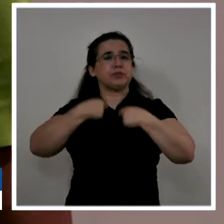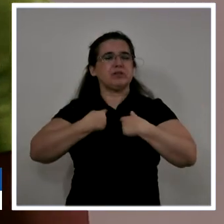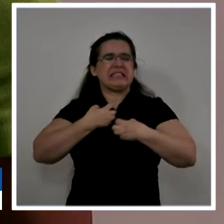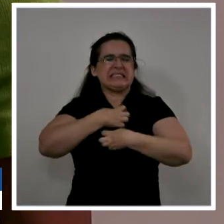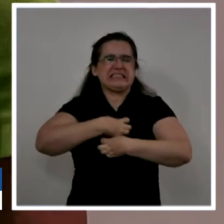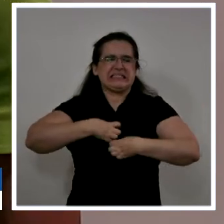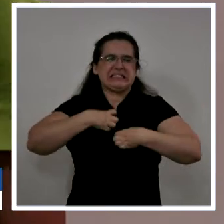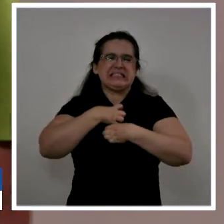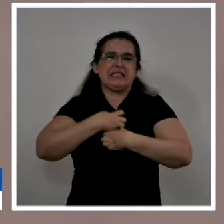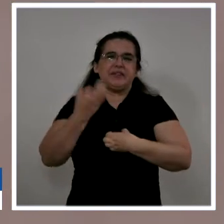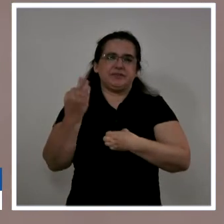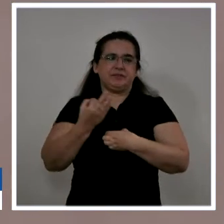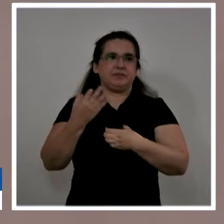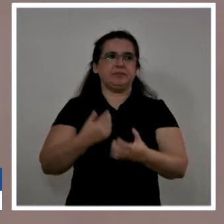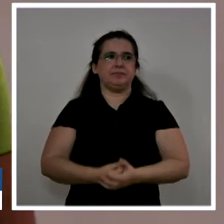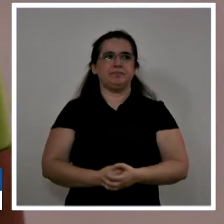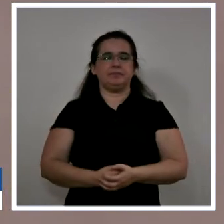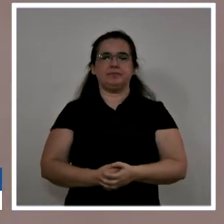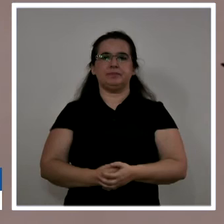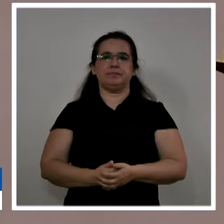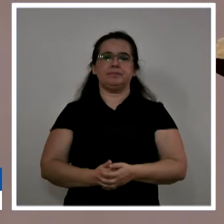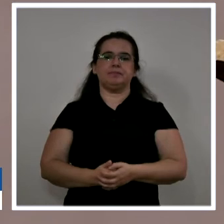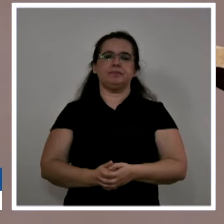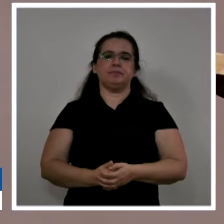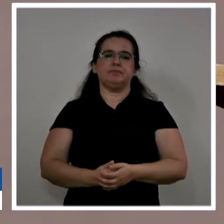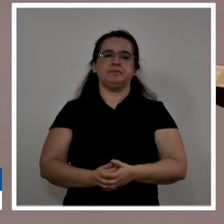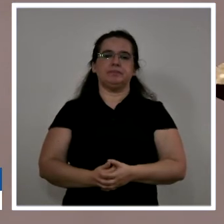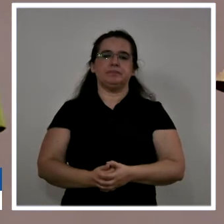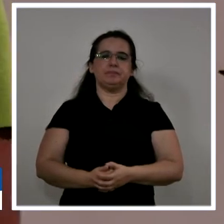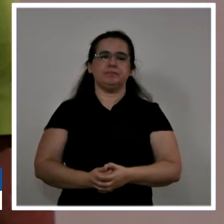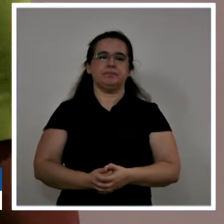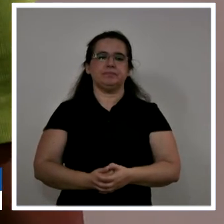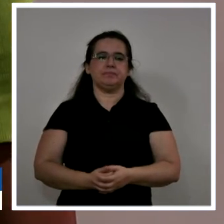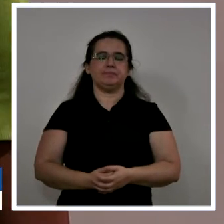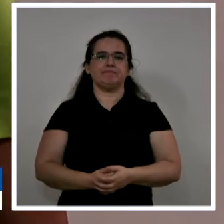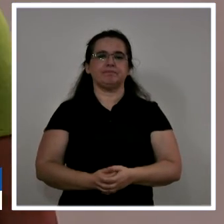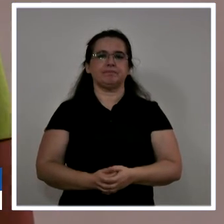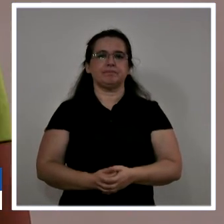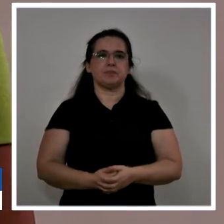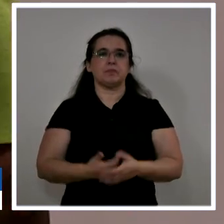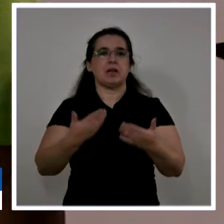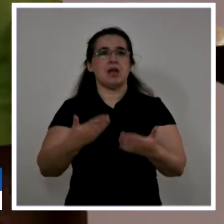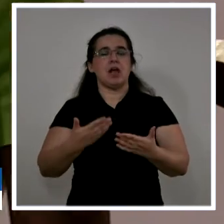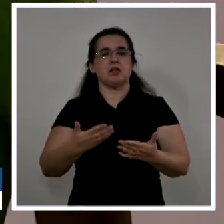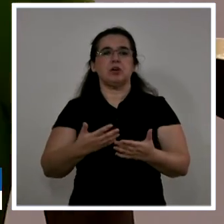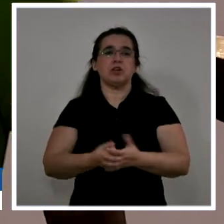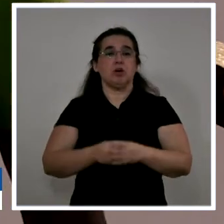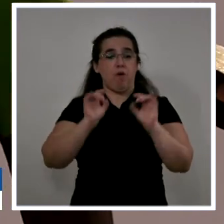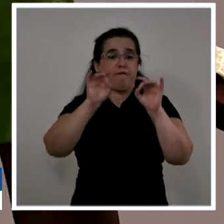agonizava. I want to just as I begin to wrap up. E agora que eu vou começar a